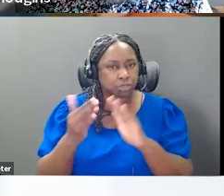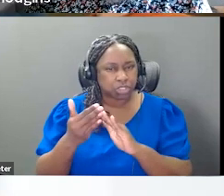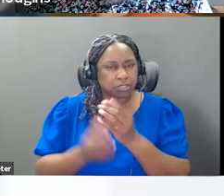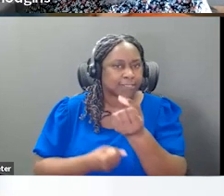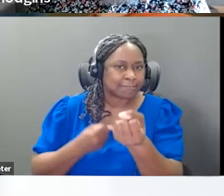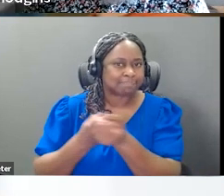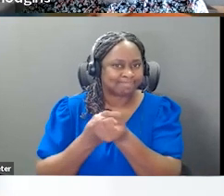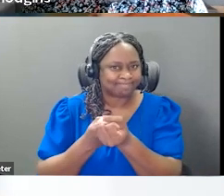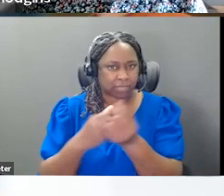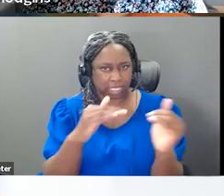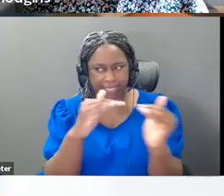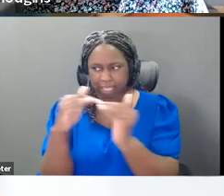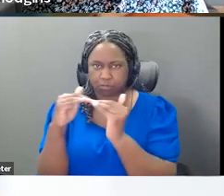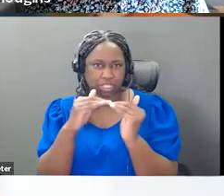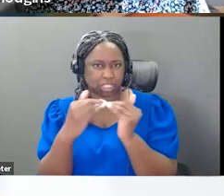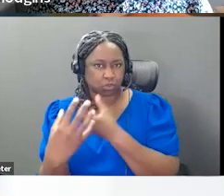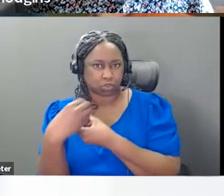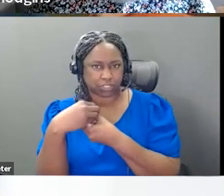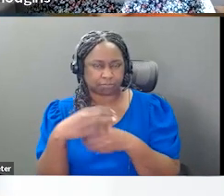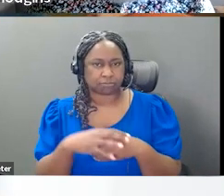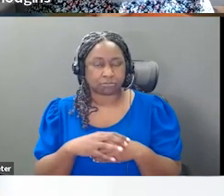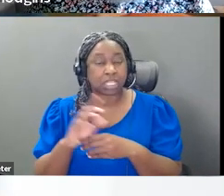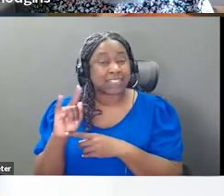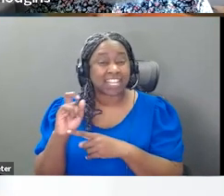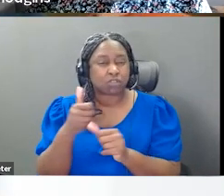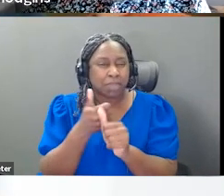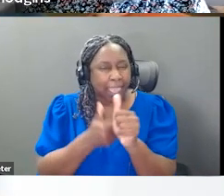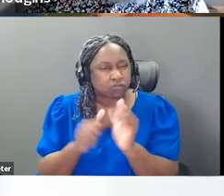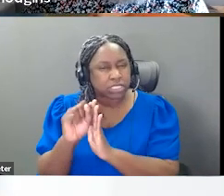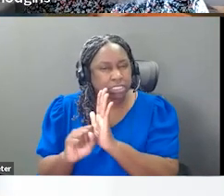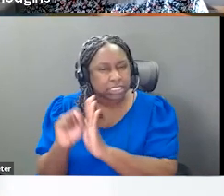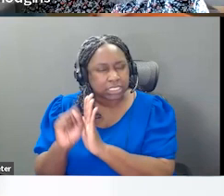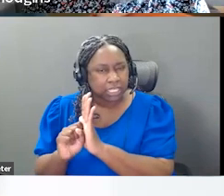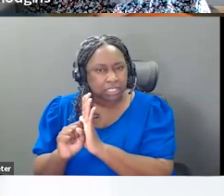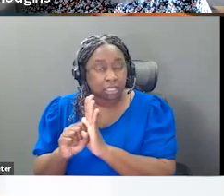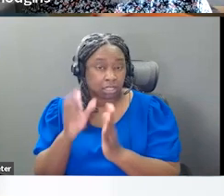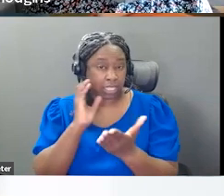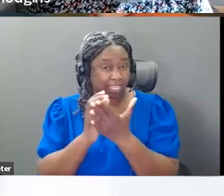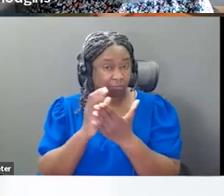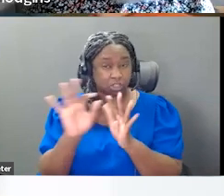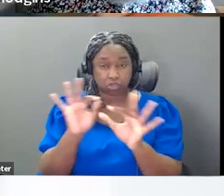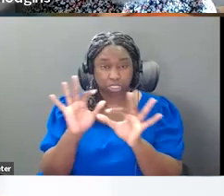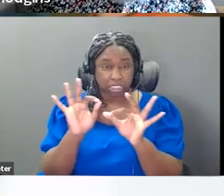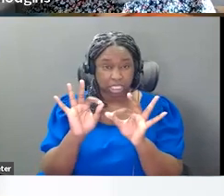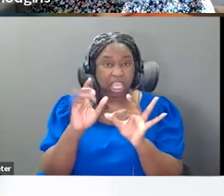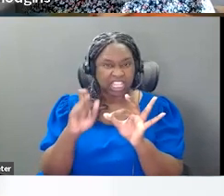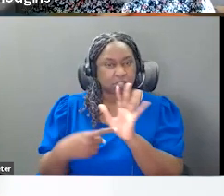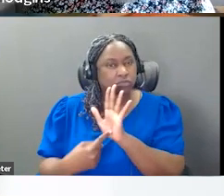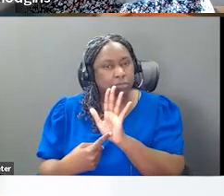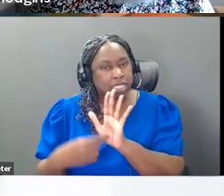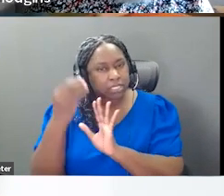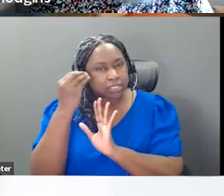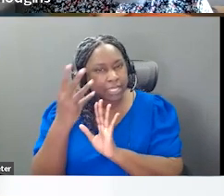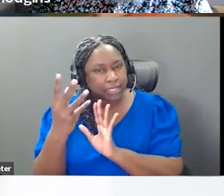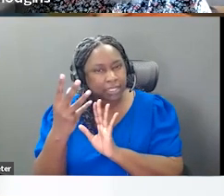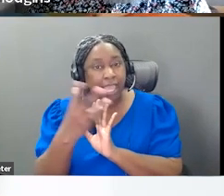inclusion. The data book includes data from every state in the nation, and our image choices need to give a face to that data and help evoke something in